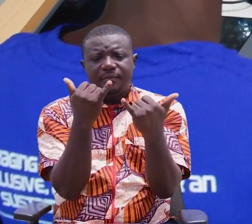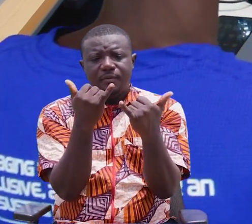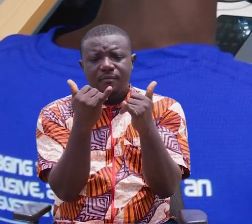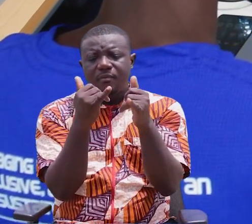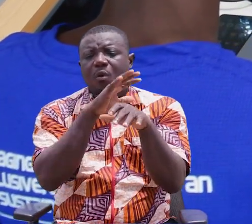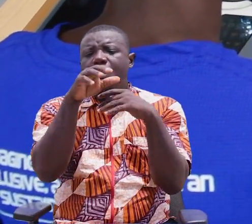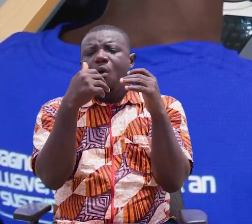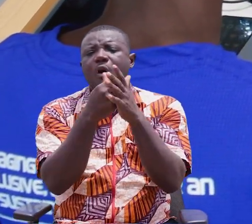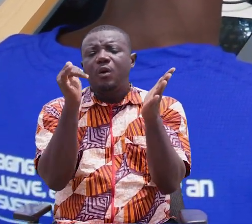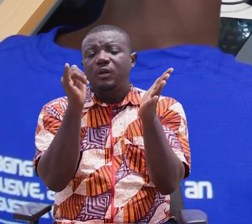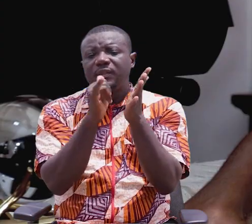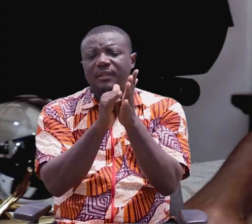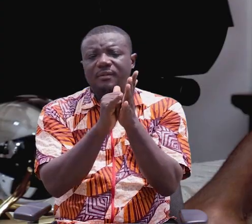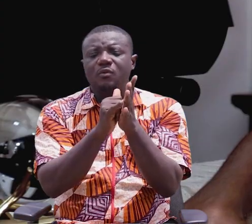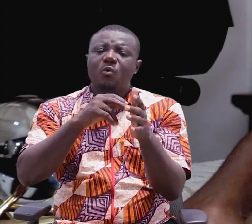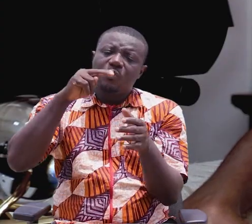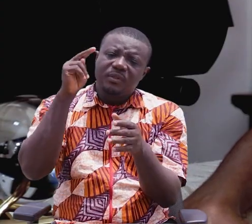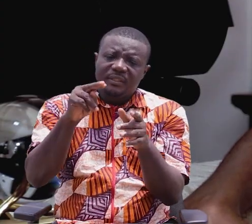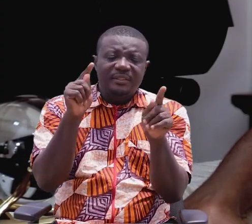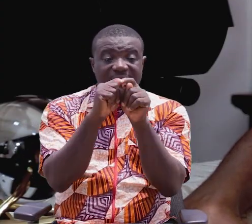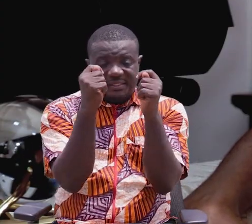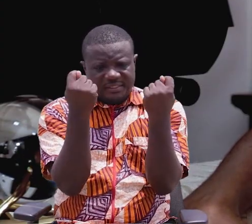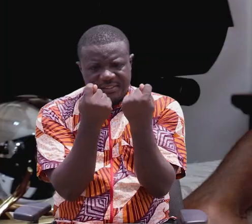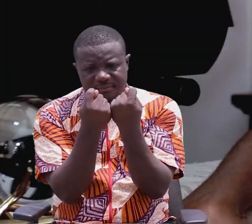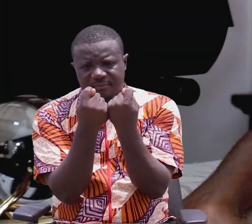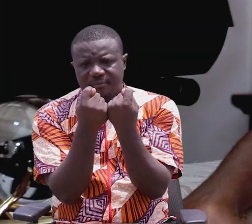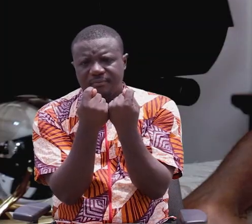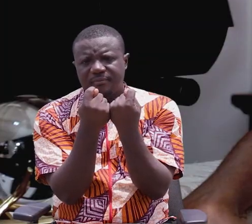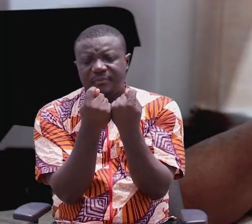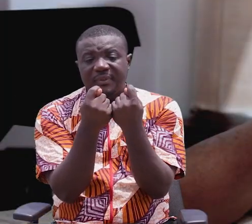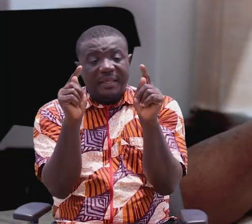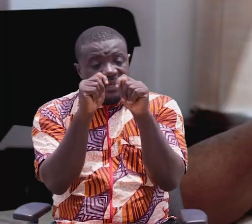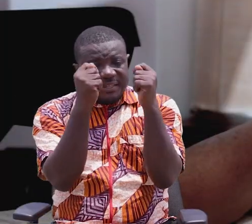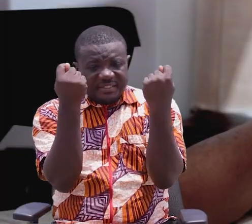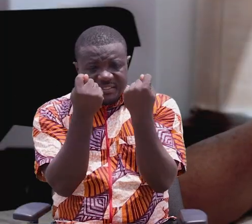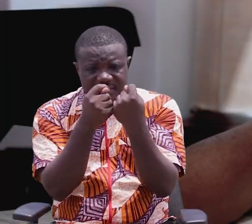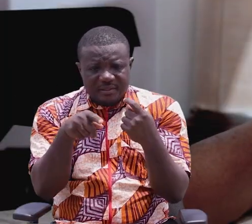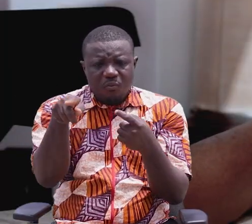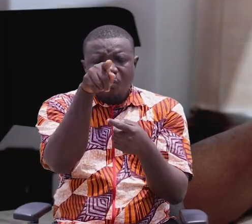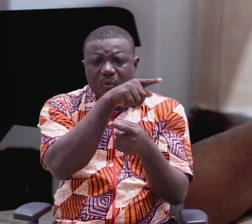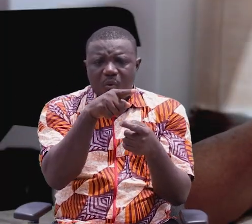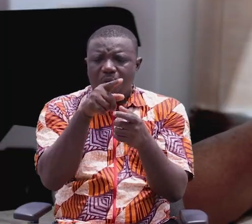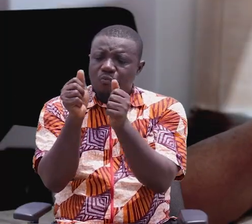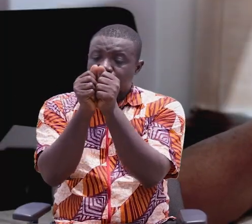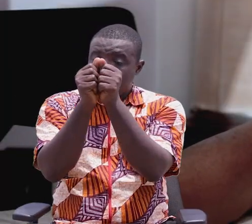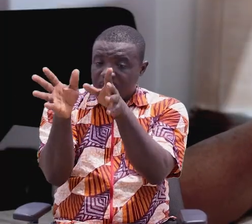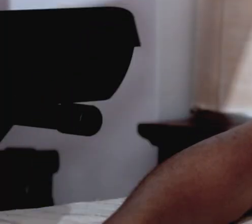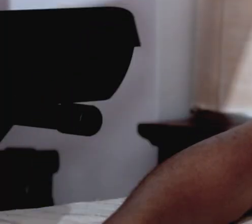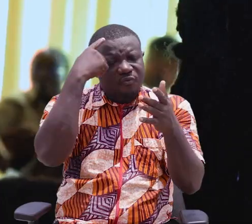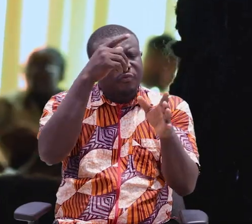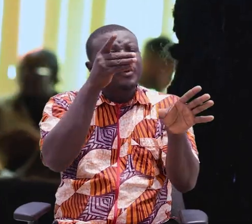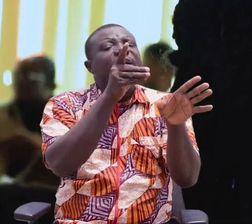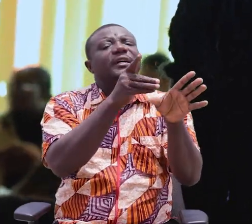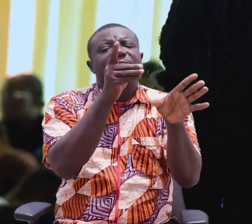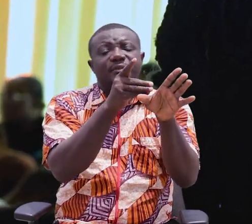this was the fact that we formed teams consisting of people with and without disabilities.